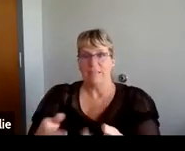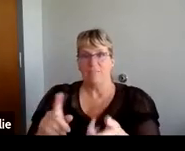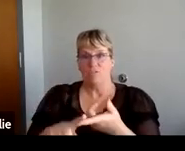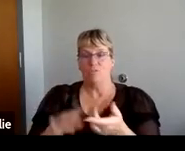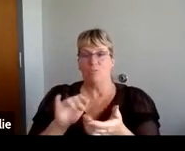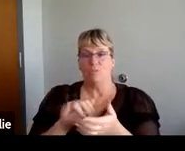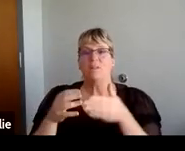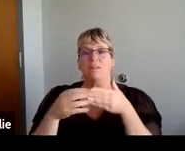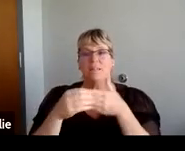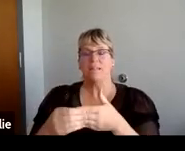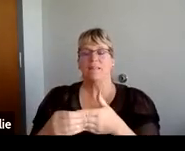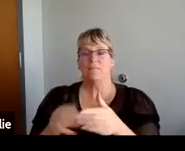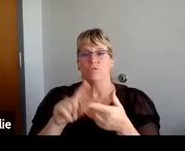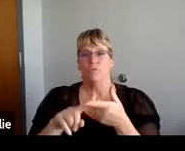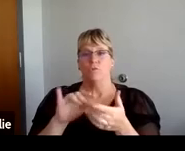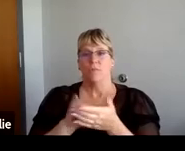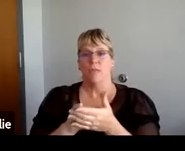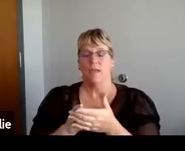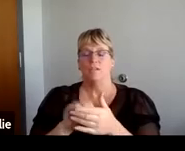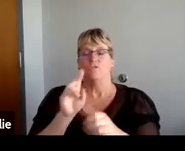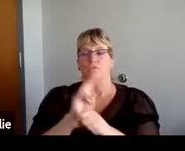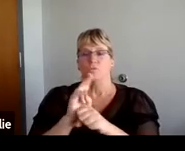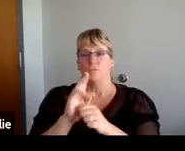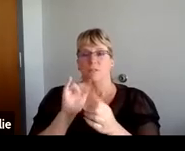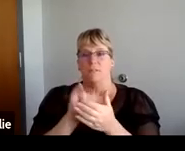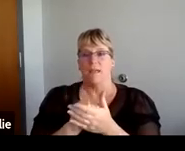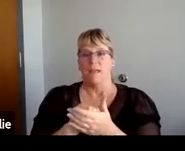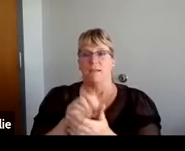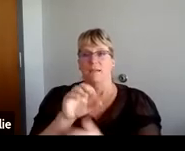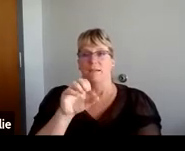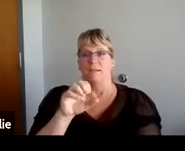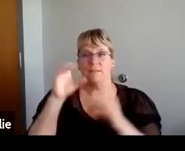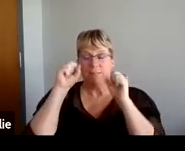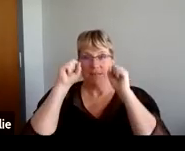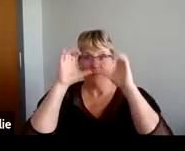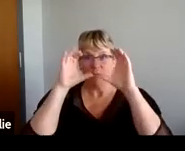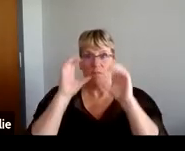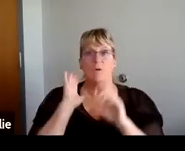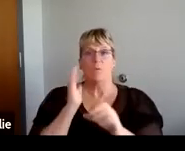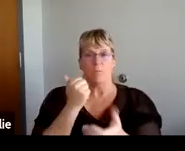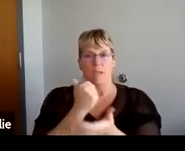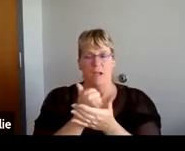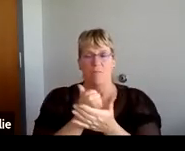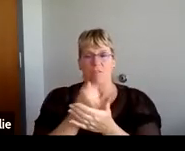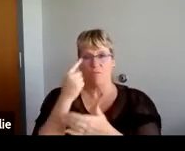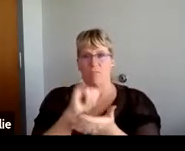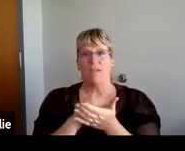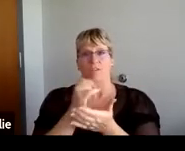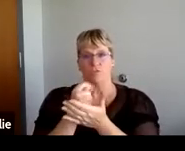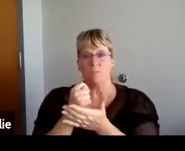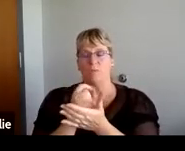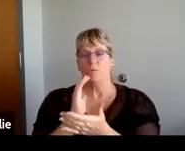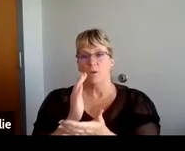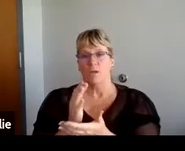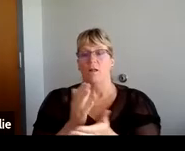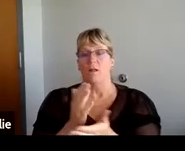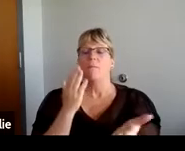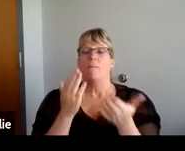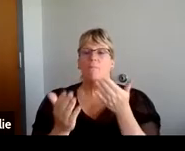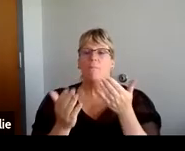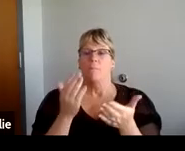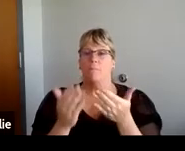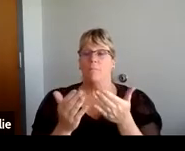disorder. So using the psychostimulants may be a helpful treatment for that individual. And it may